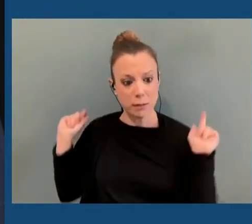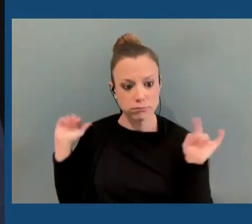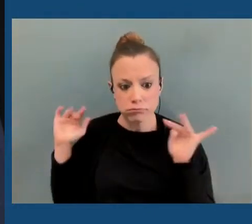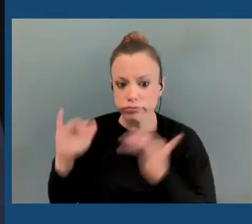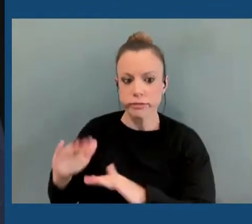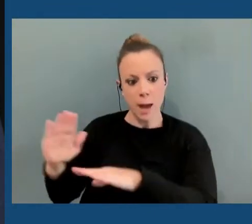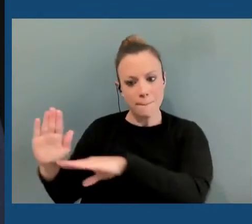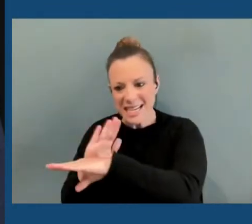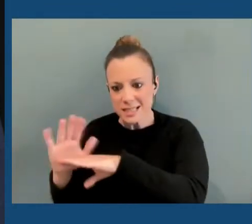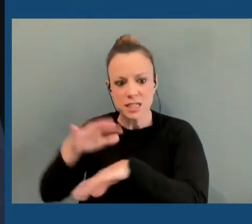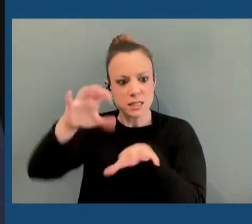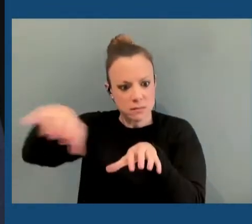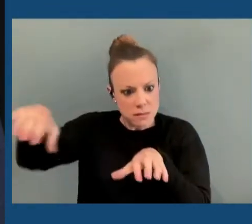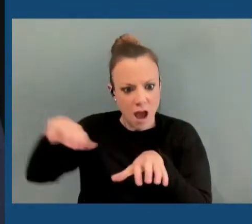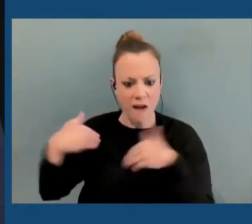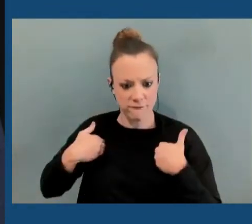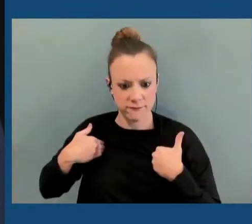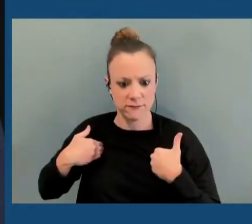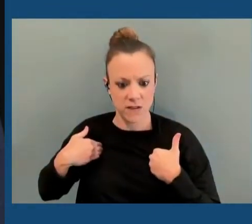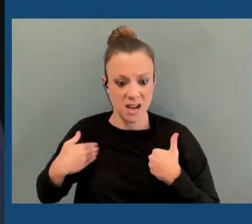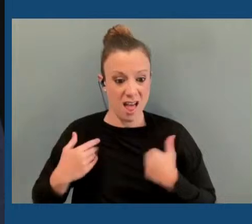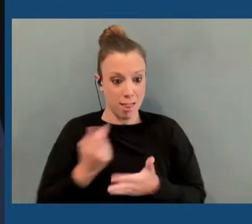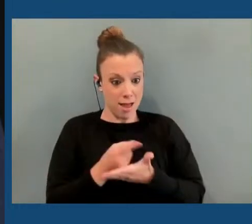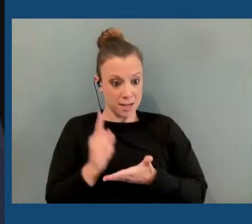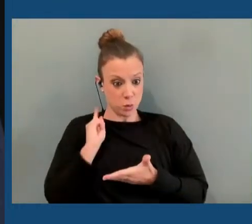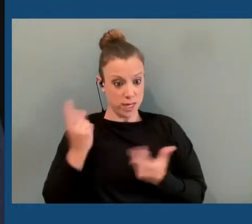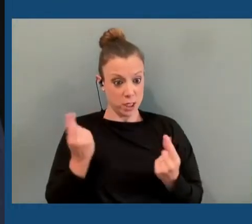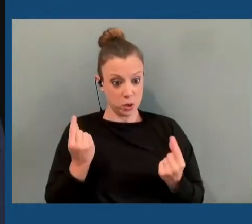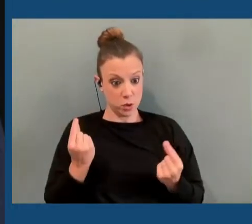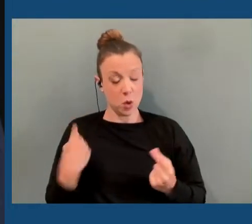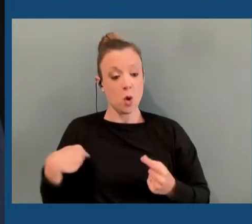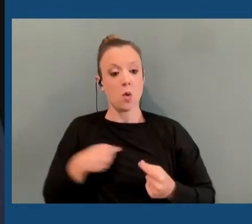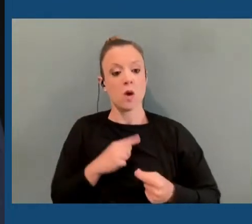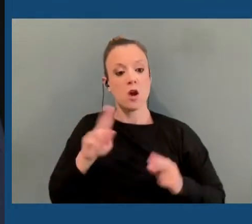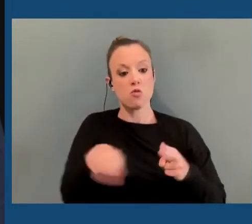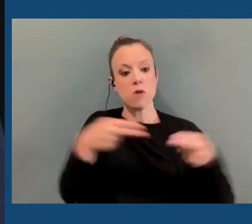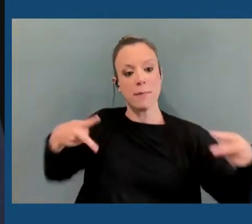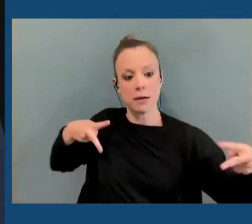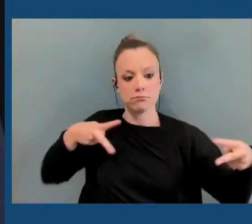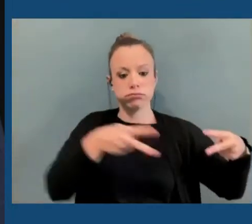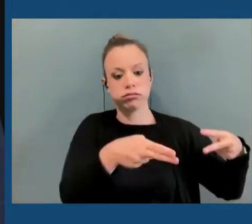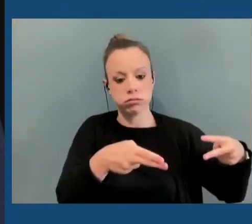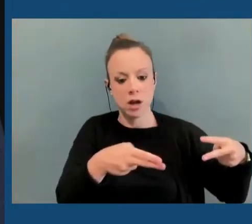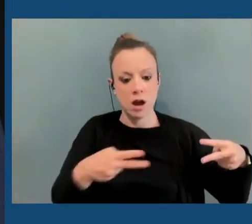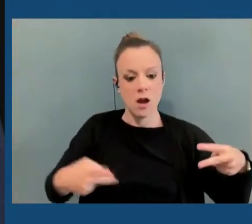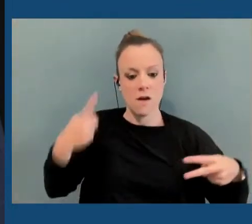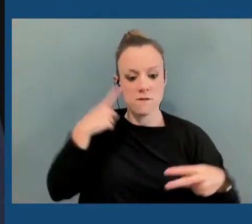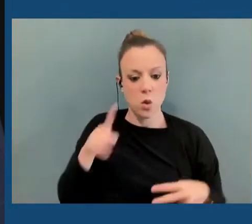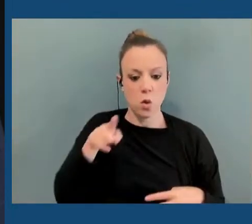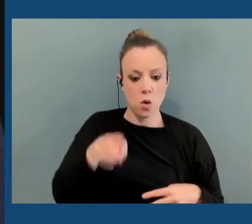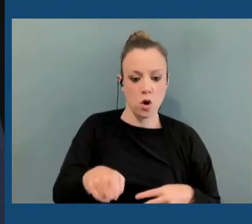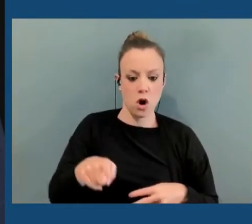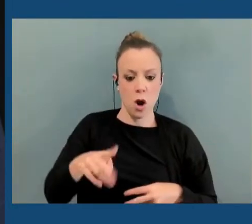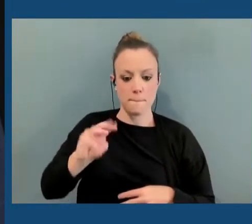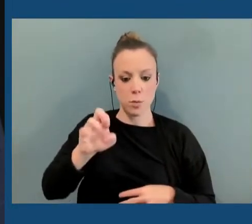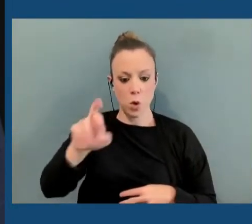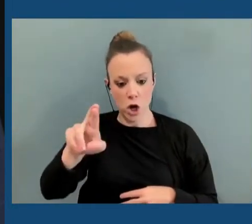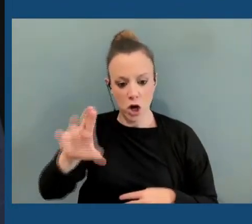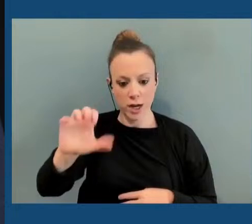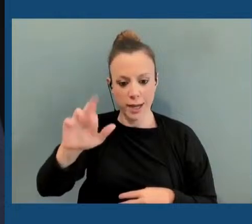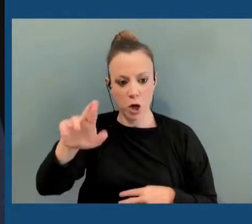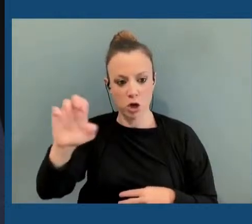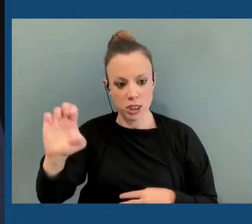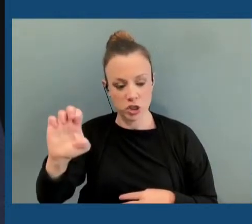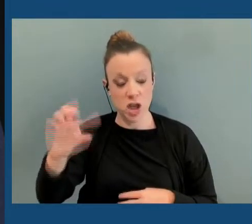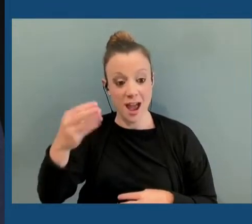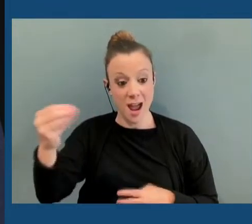look what we just did last week. We cut the ribbon on the redeveloped Moyer Carriage and Car Factory. I mean, that took a little while to get done as well. People